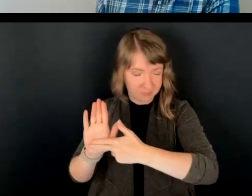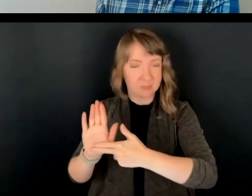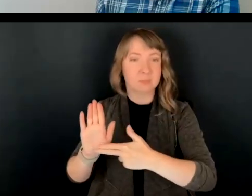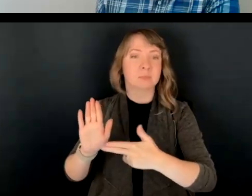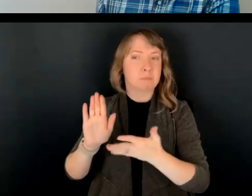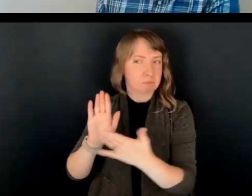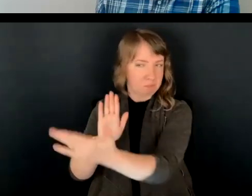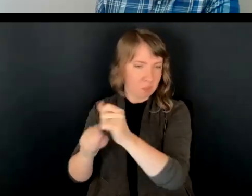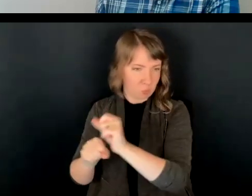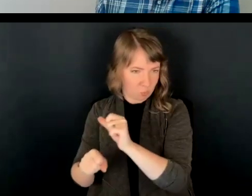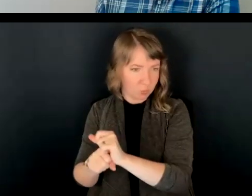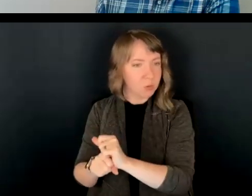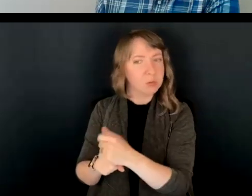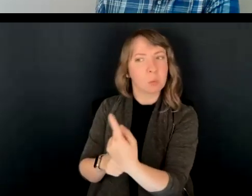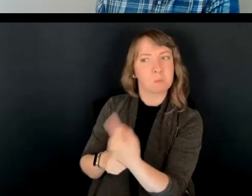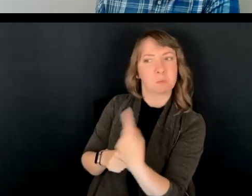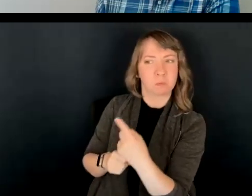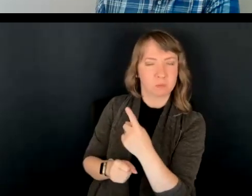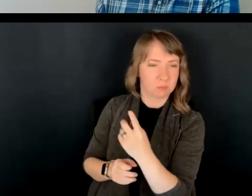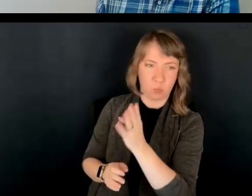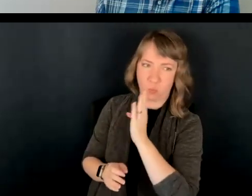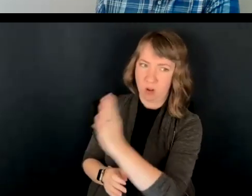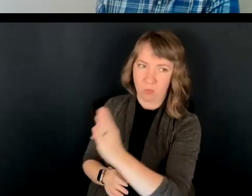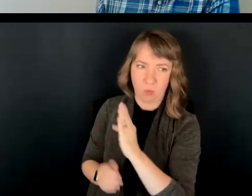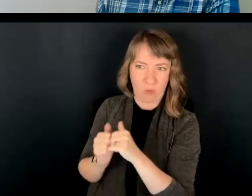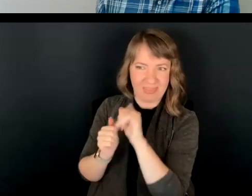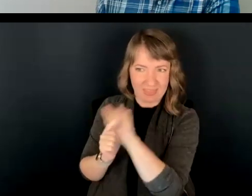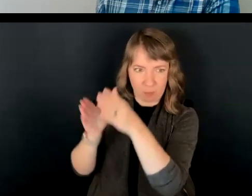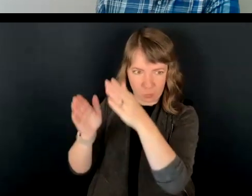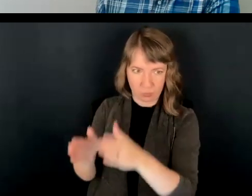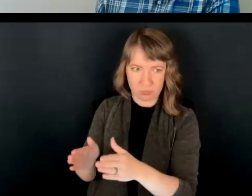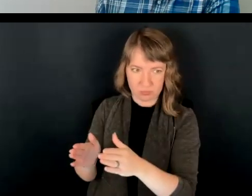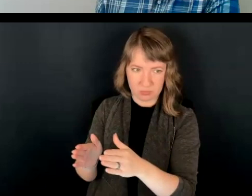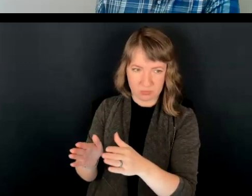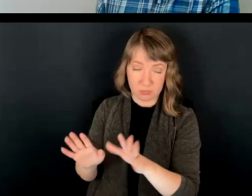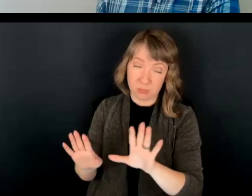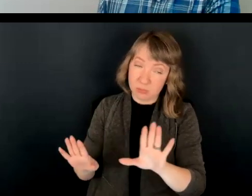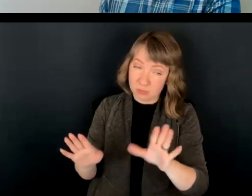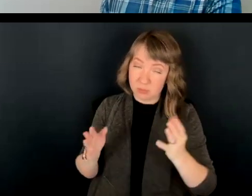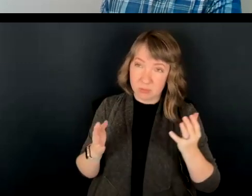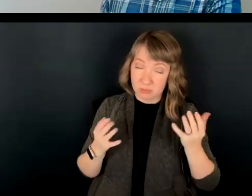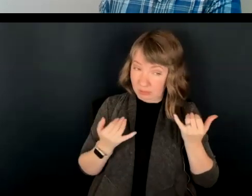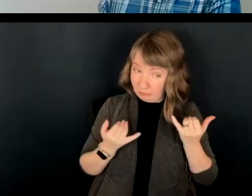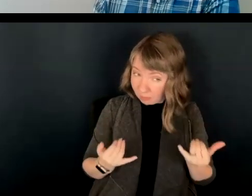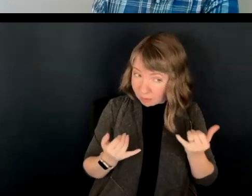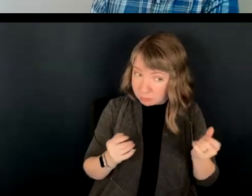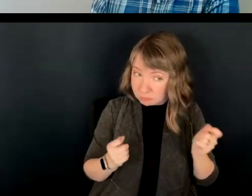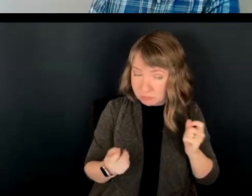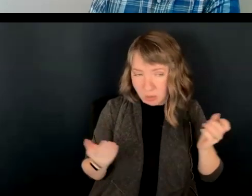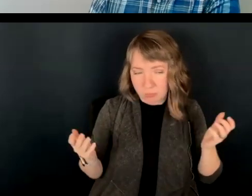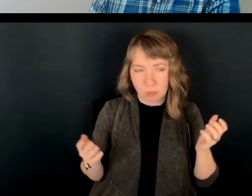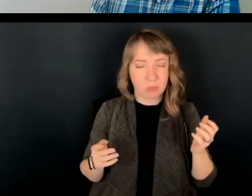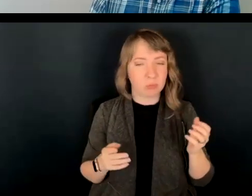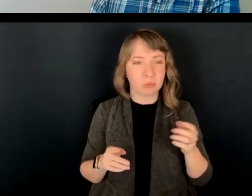that's the agreement we had with that person at that time now. So I'm not sure where those are now, but that's between an